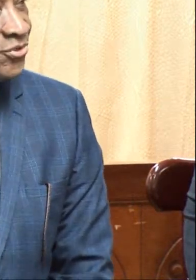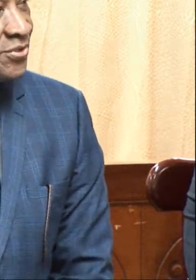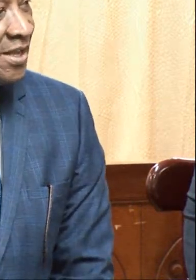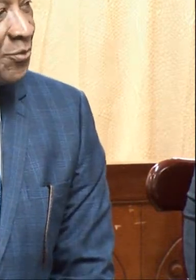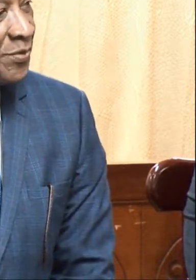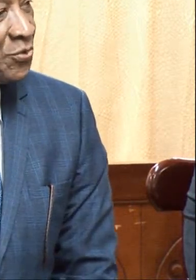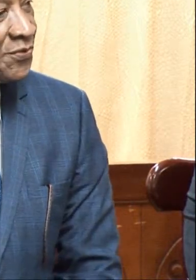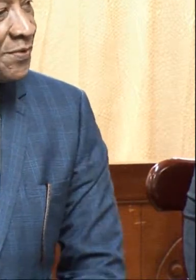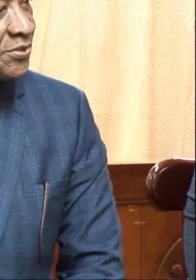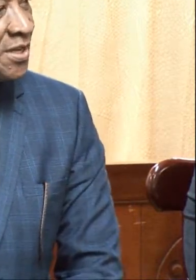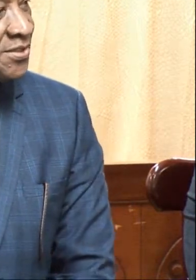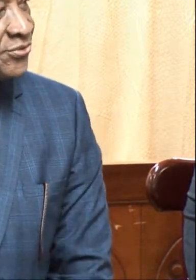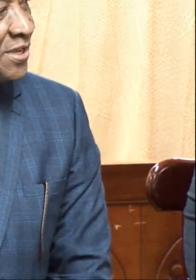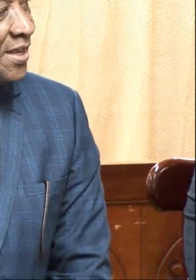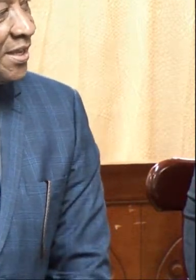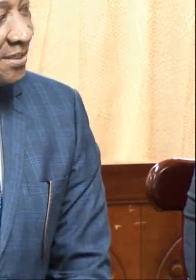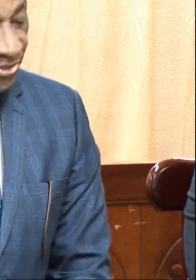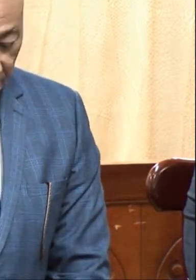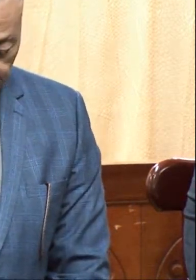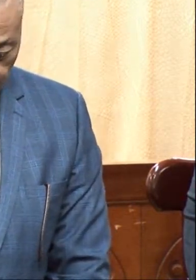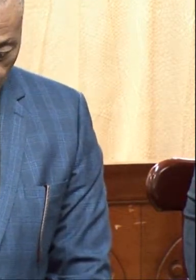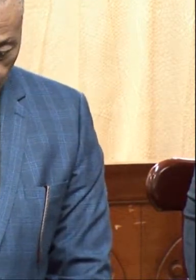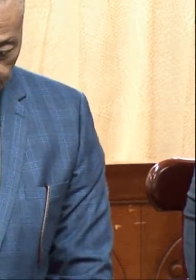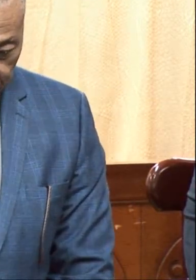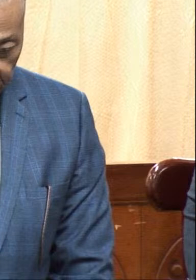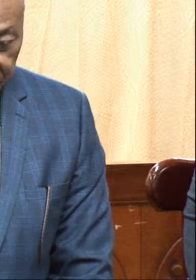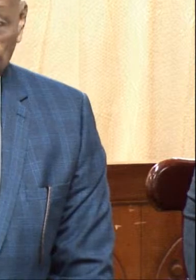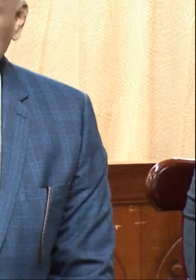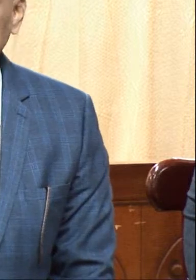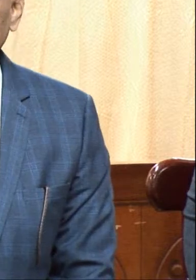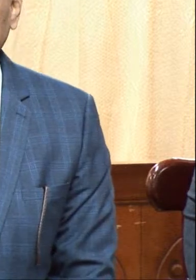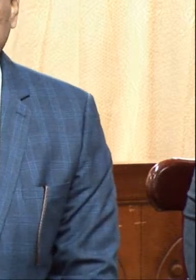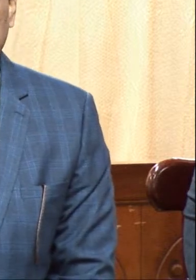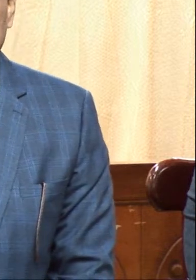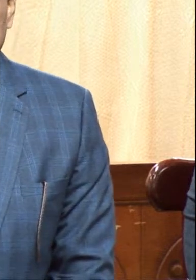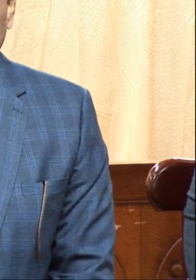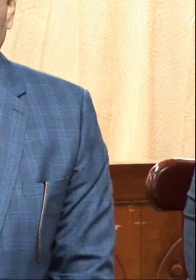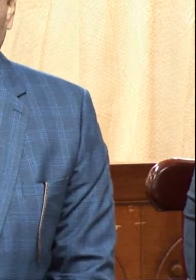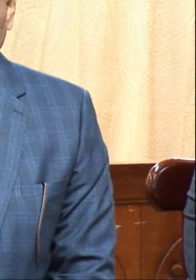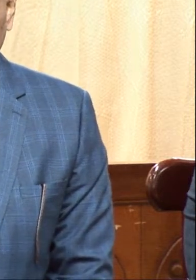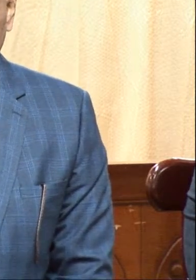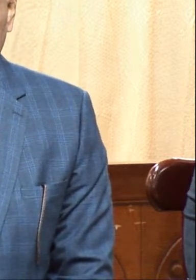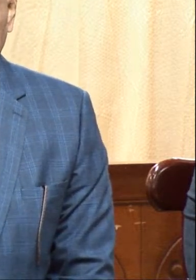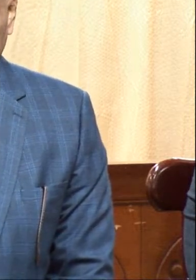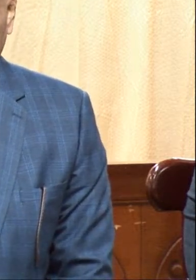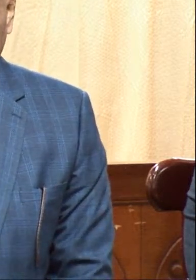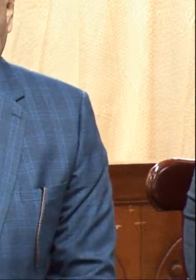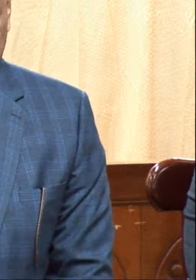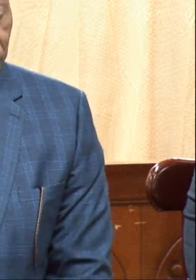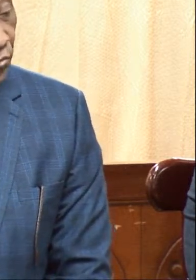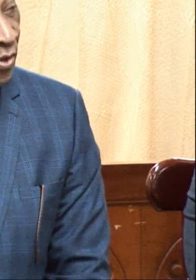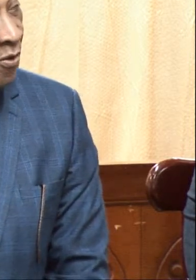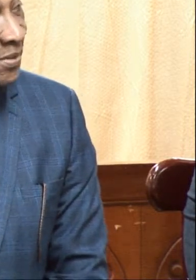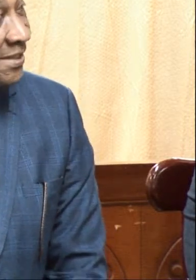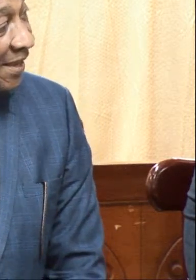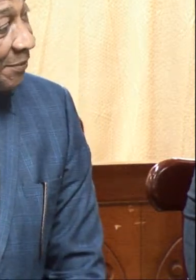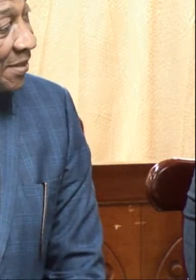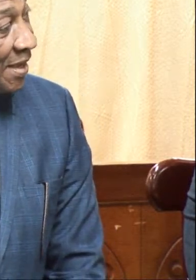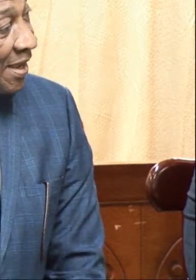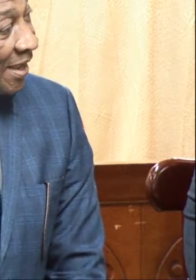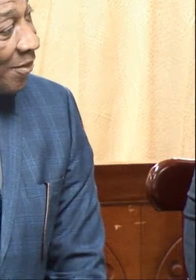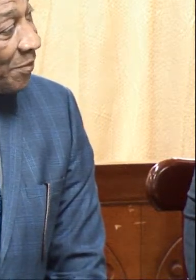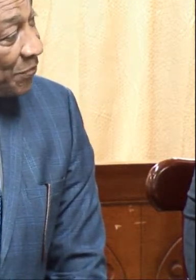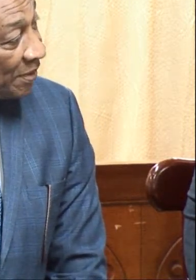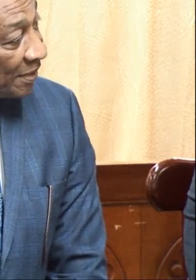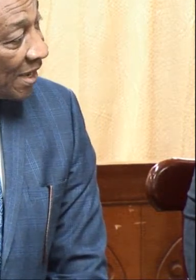information that will be useful to us in terms of how we prepare for this debate and how we prepare and schedule our time. And